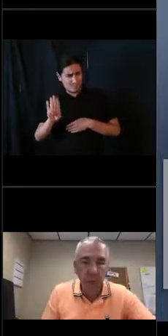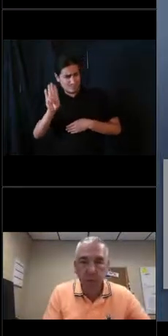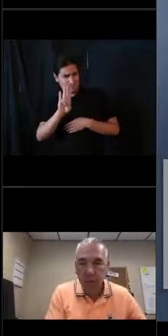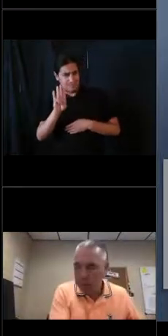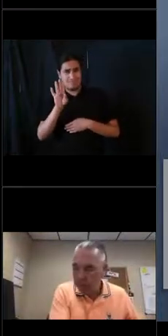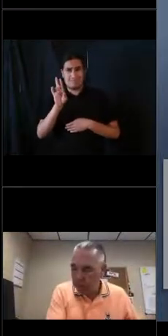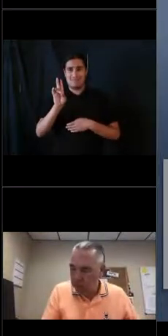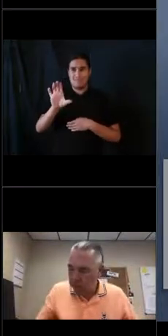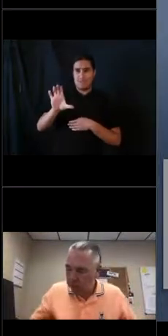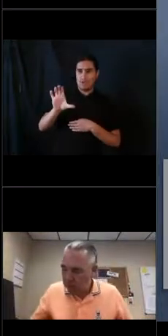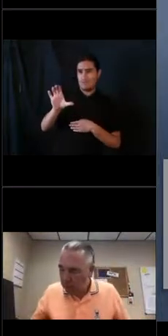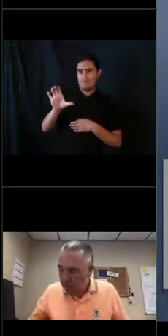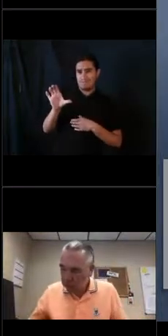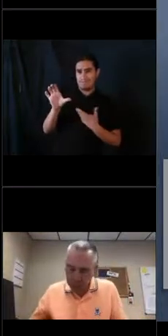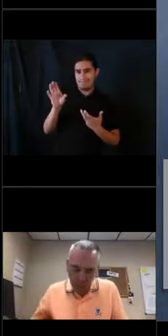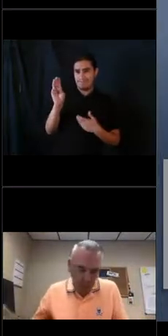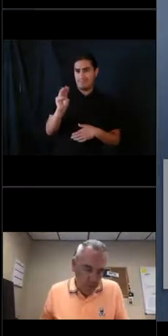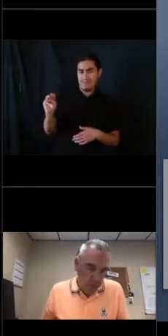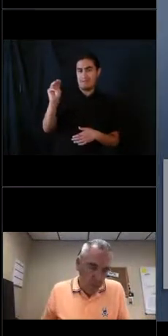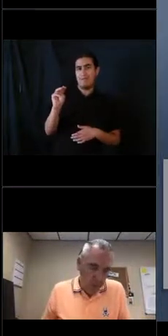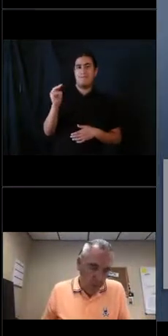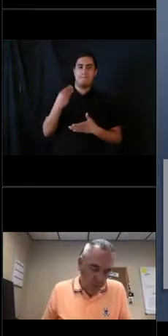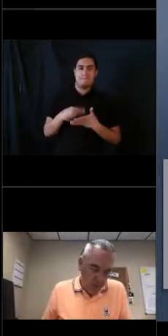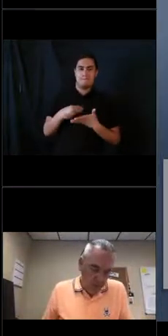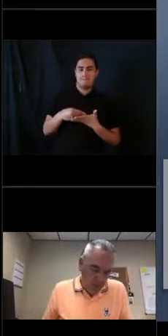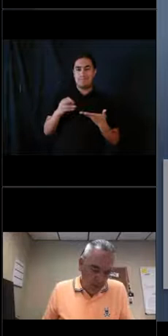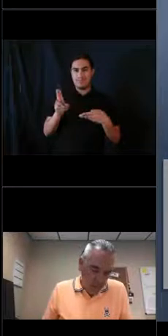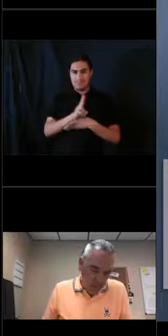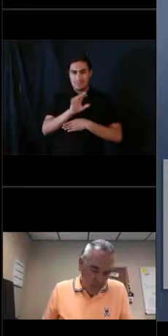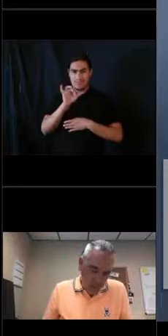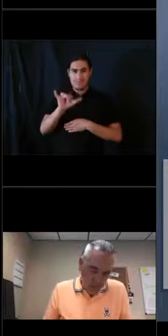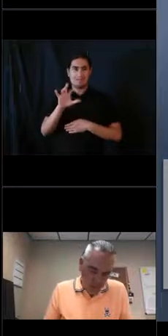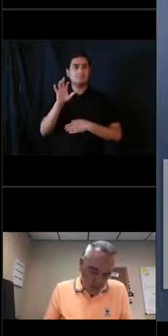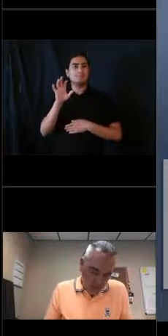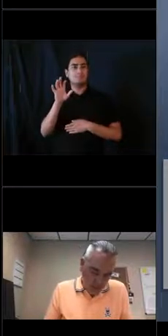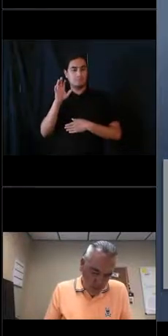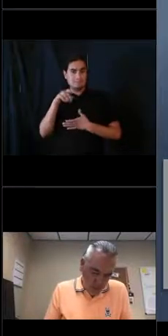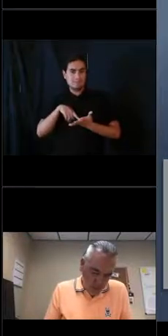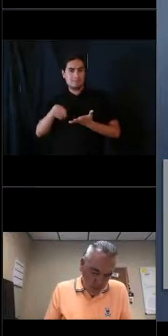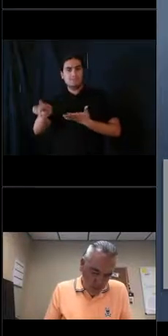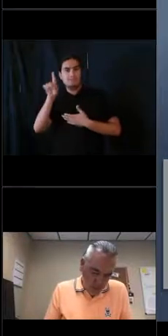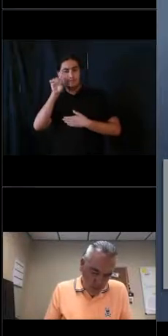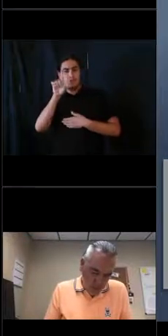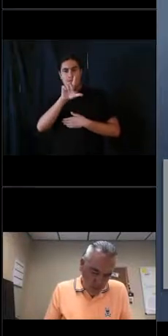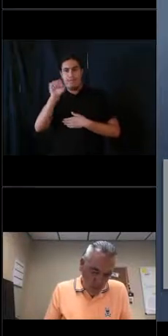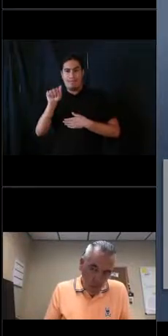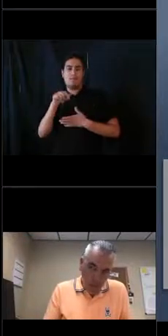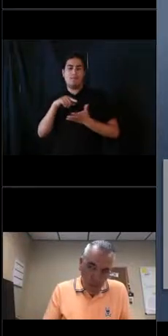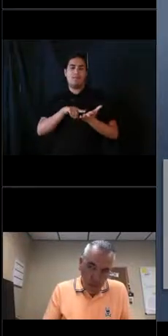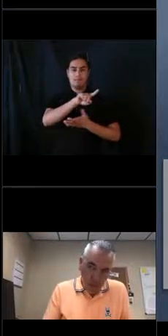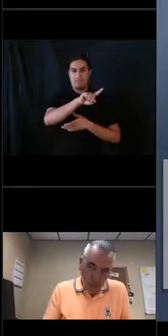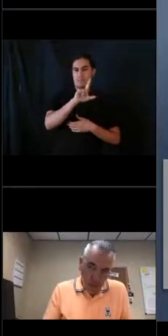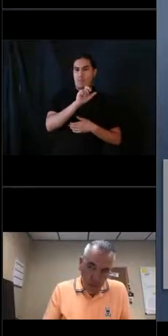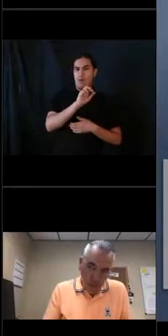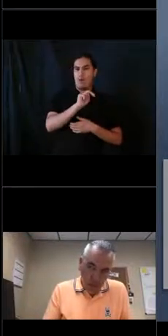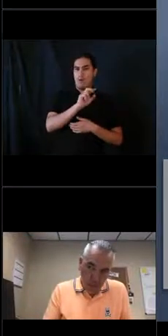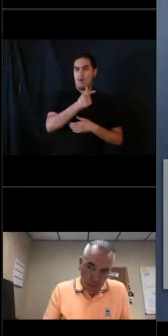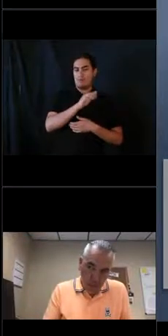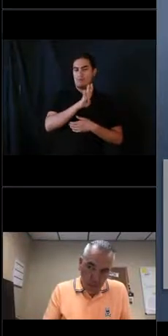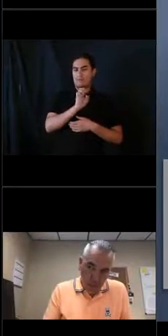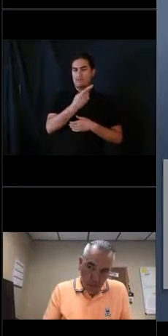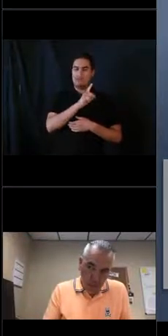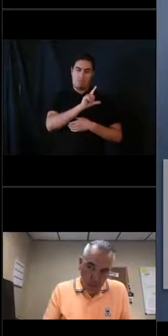700 million of which or 70 of which will be spent the port of los angeles and port of long beach um and